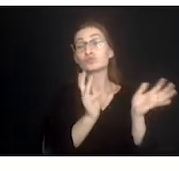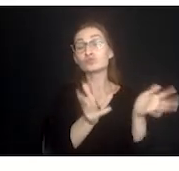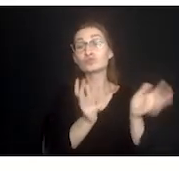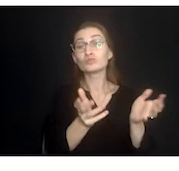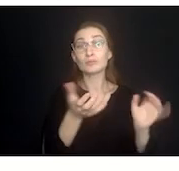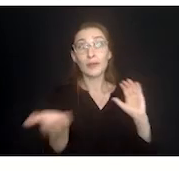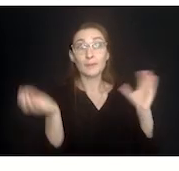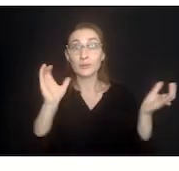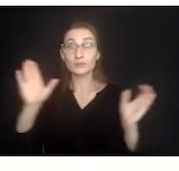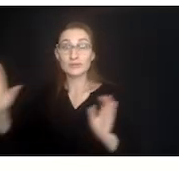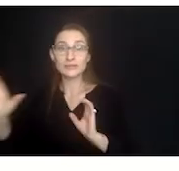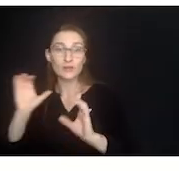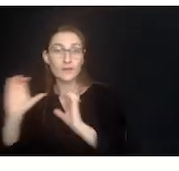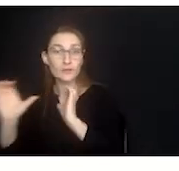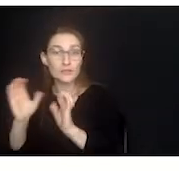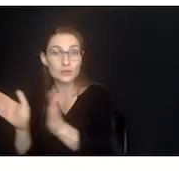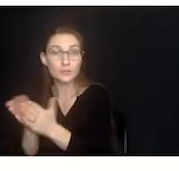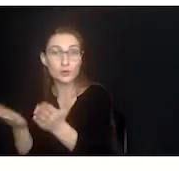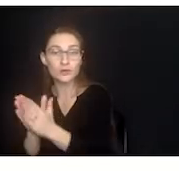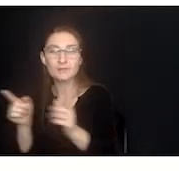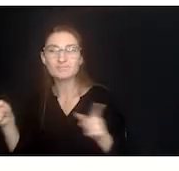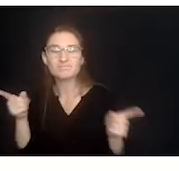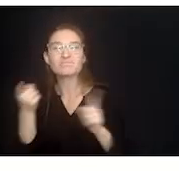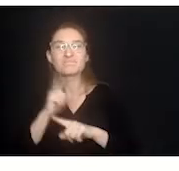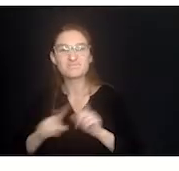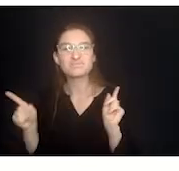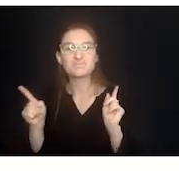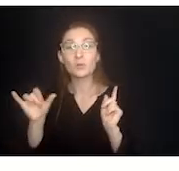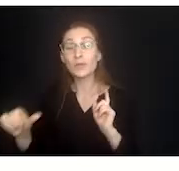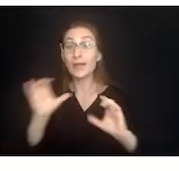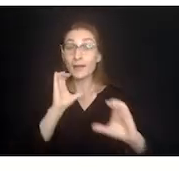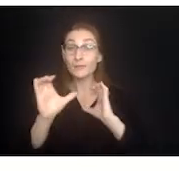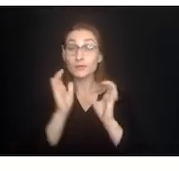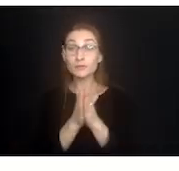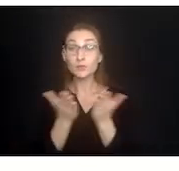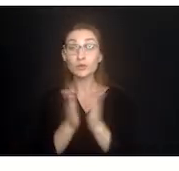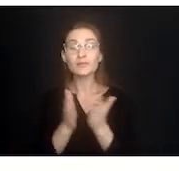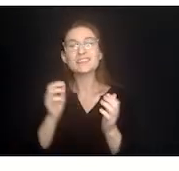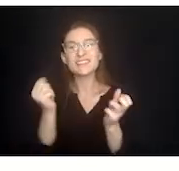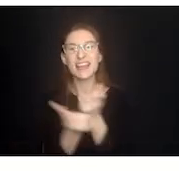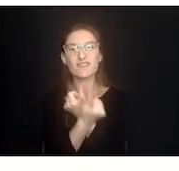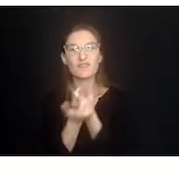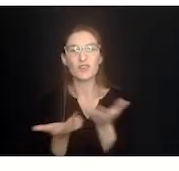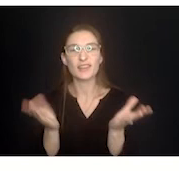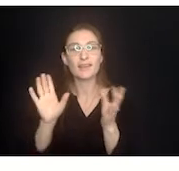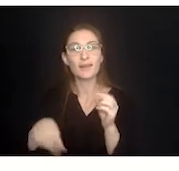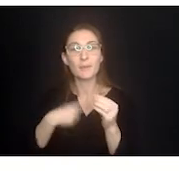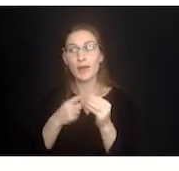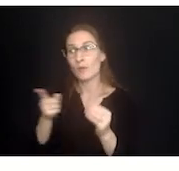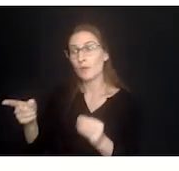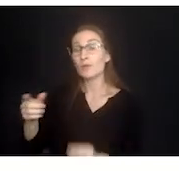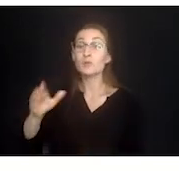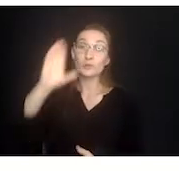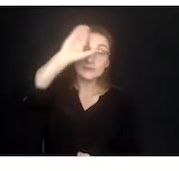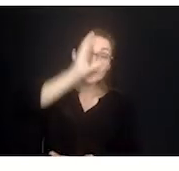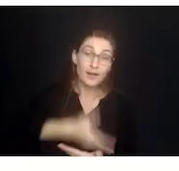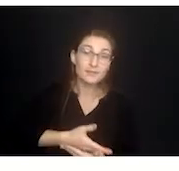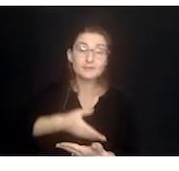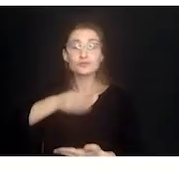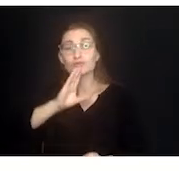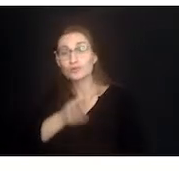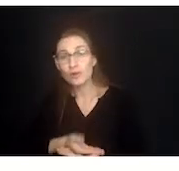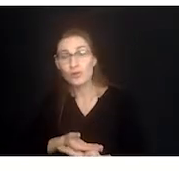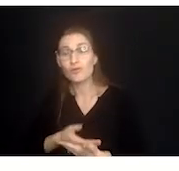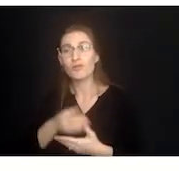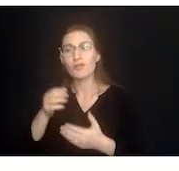have a simple conversation. So a conversation book is a picture book of everything about your son or daughter. It starts